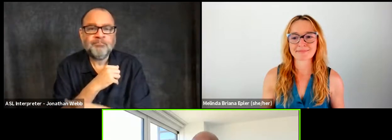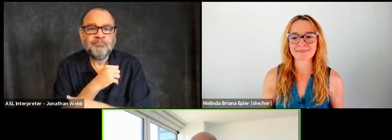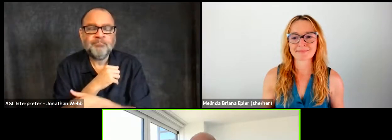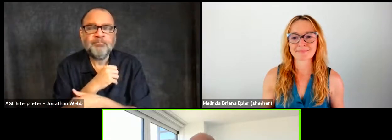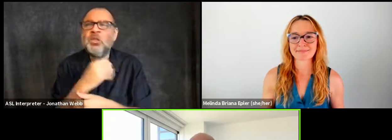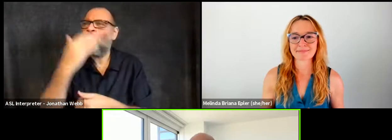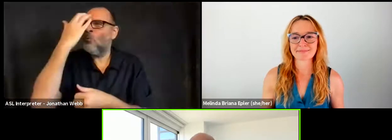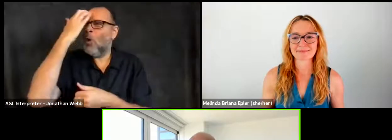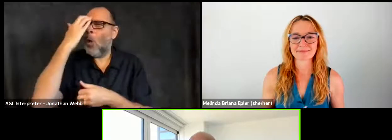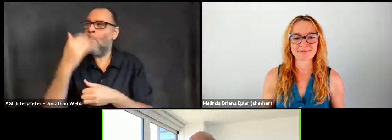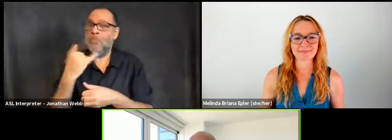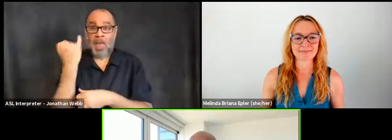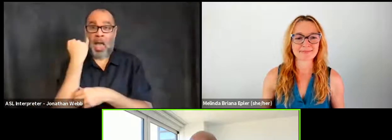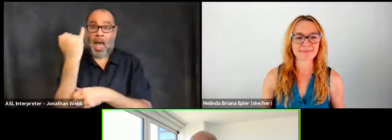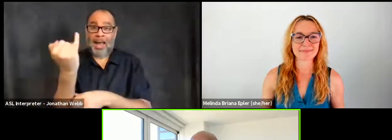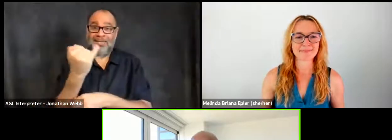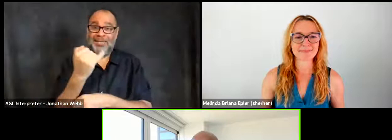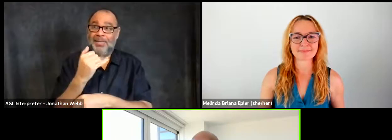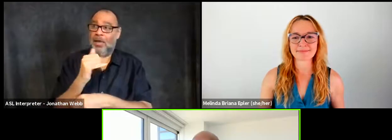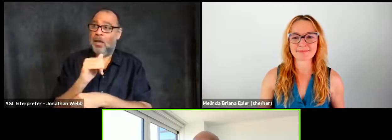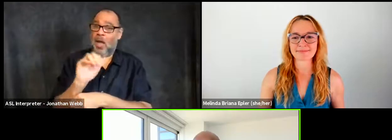like,